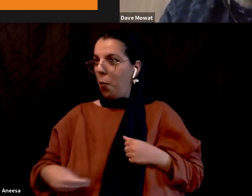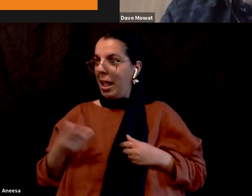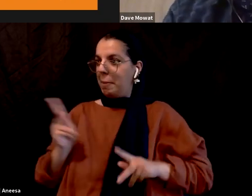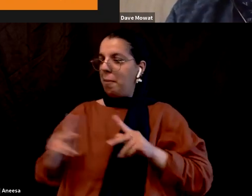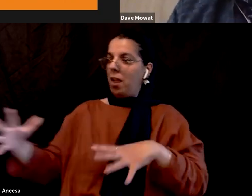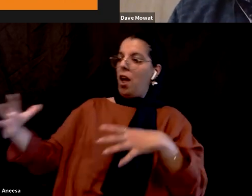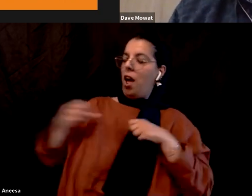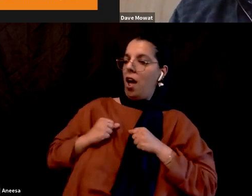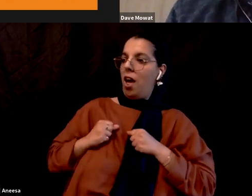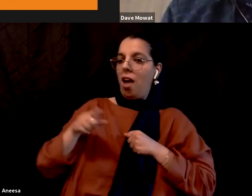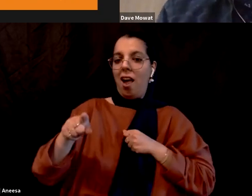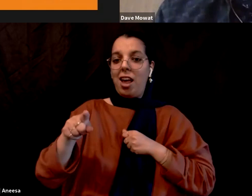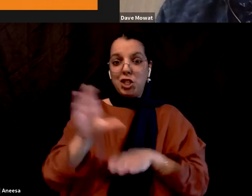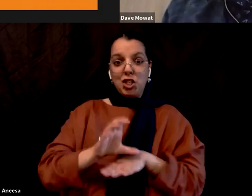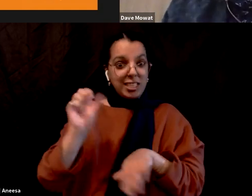And so